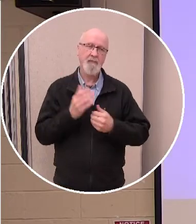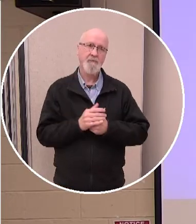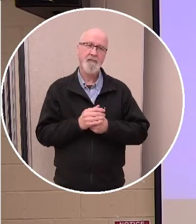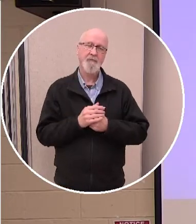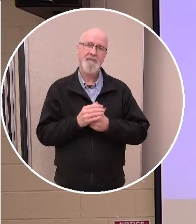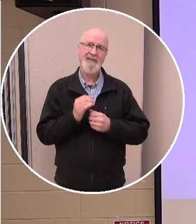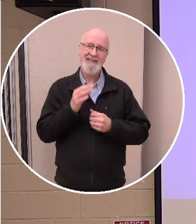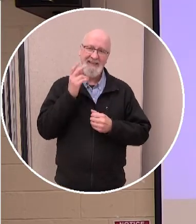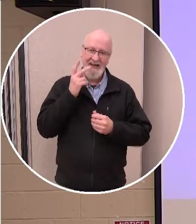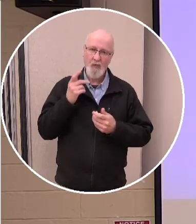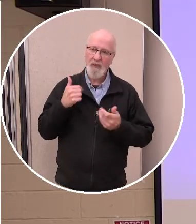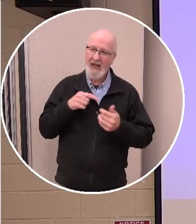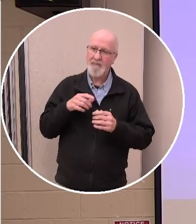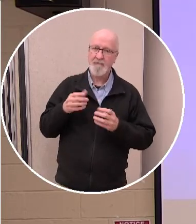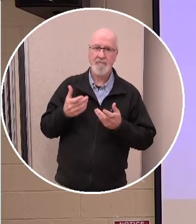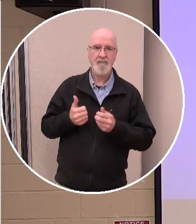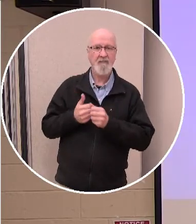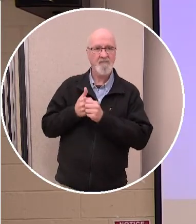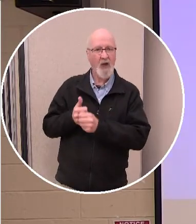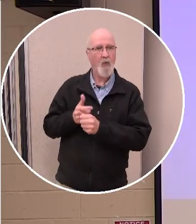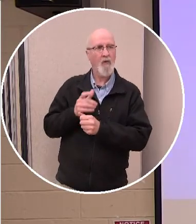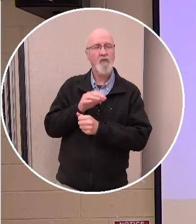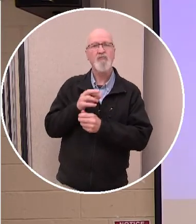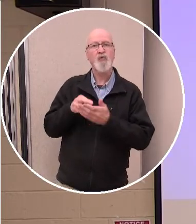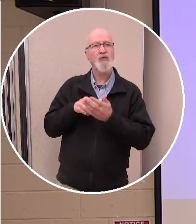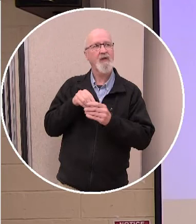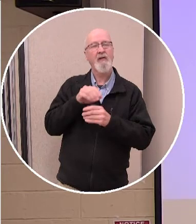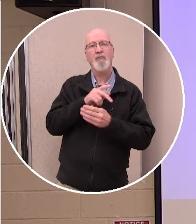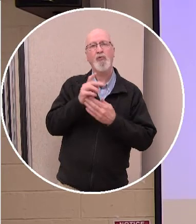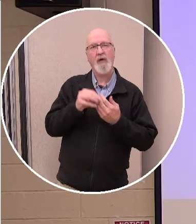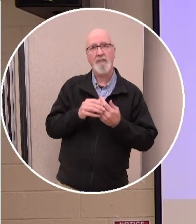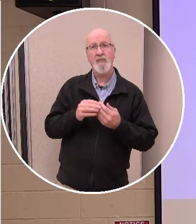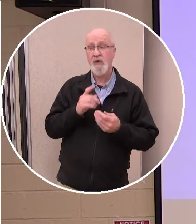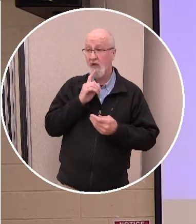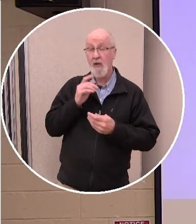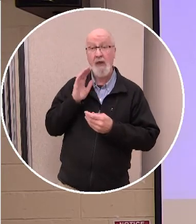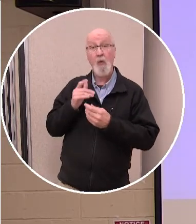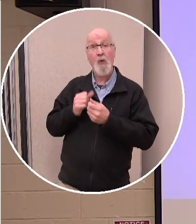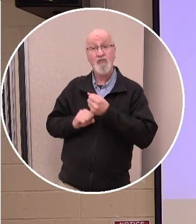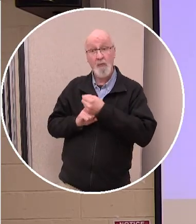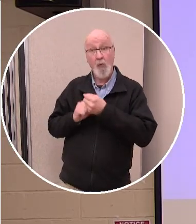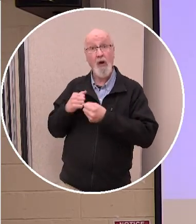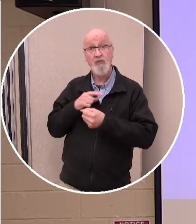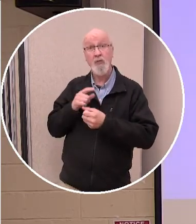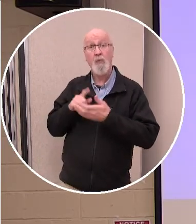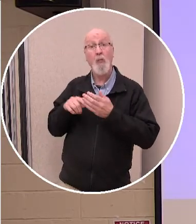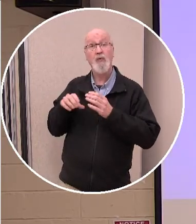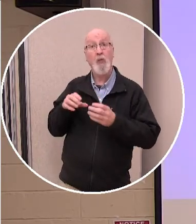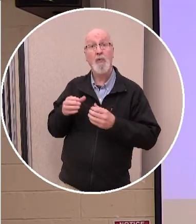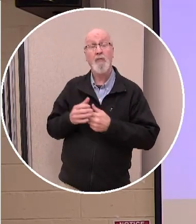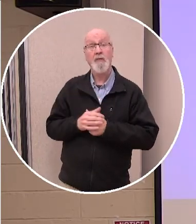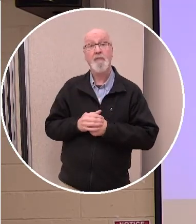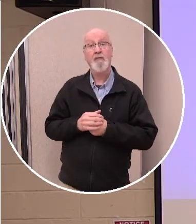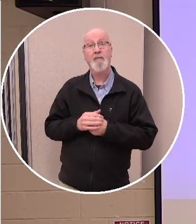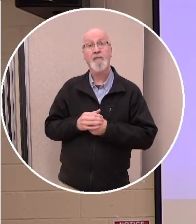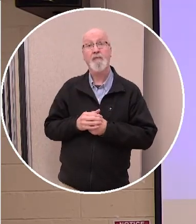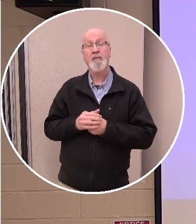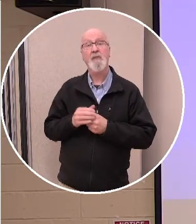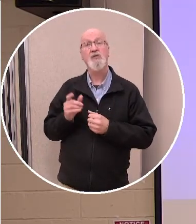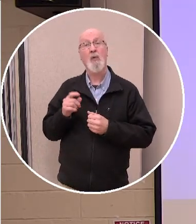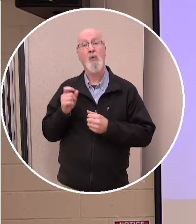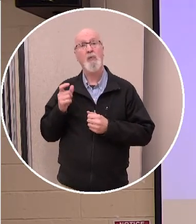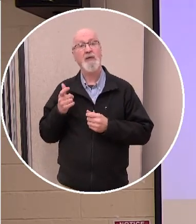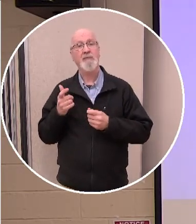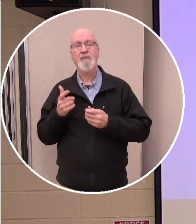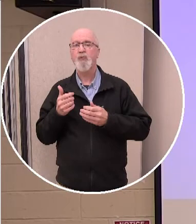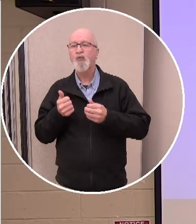ascertain whether it can. And they've given us their commitment that they will support us at the end of that date, of that timeline, with us moving forward with